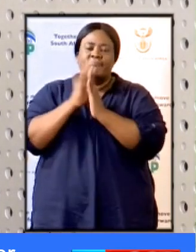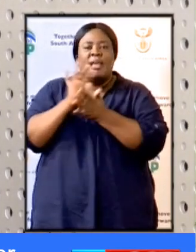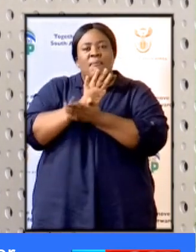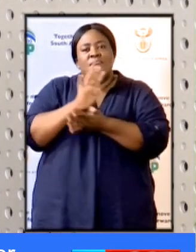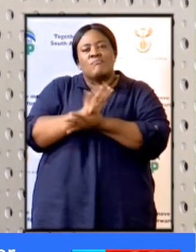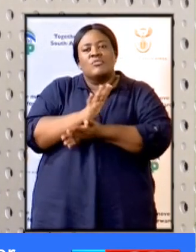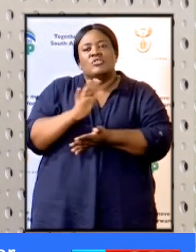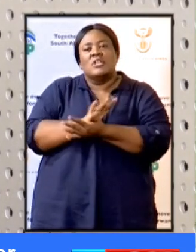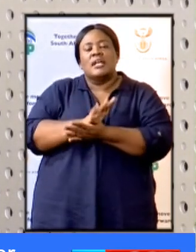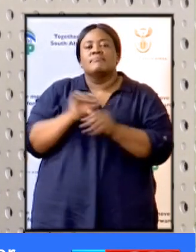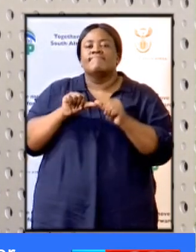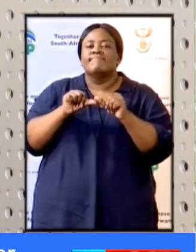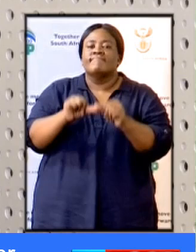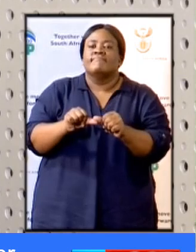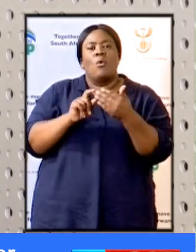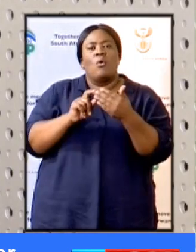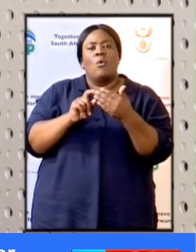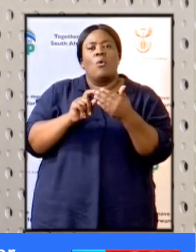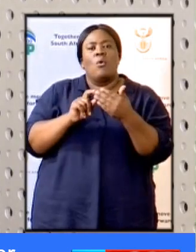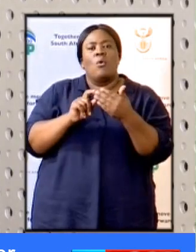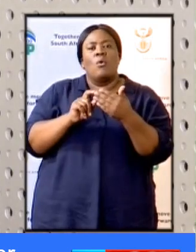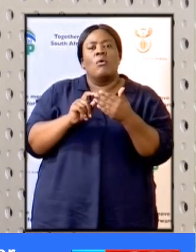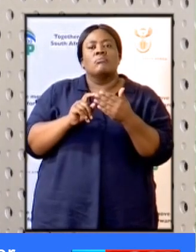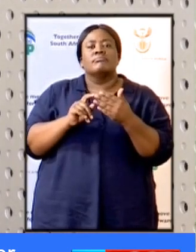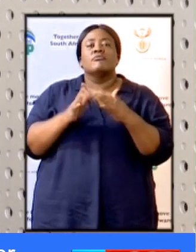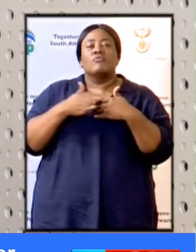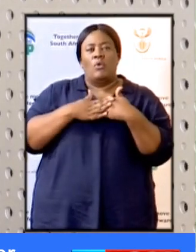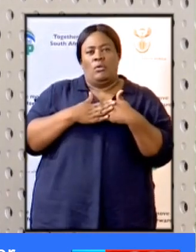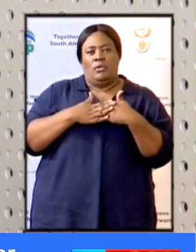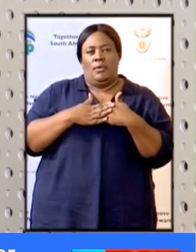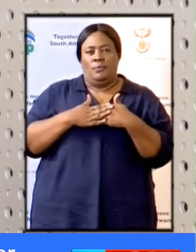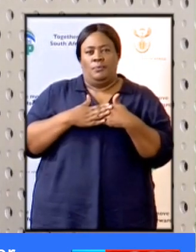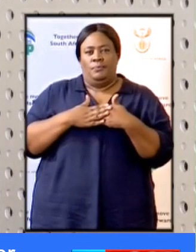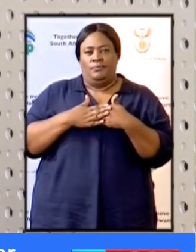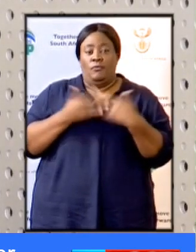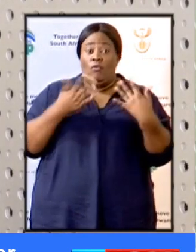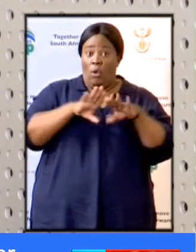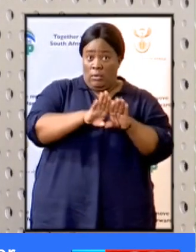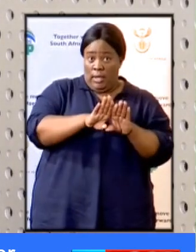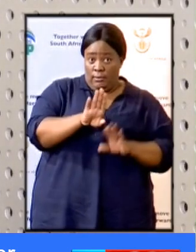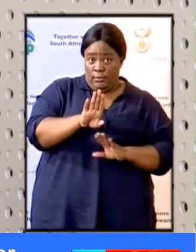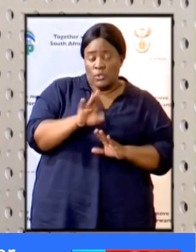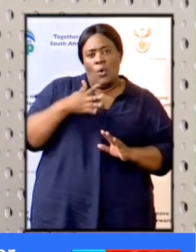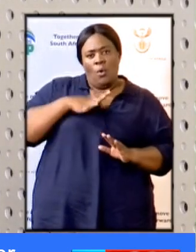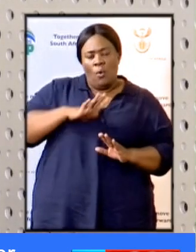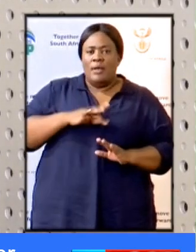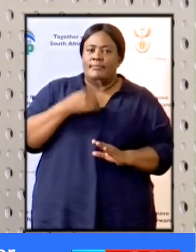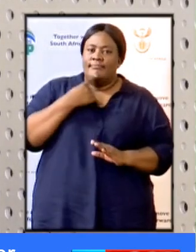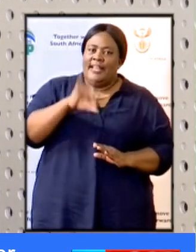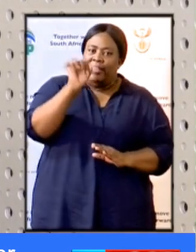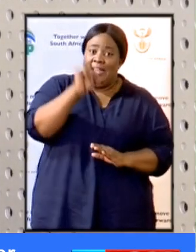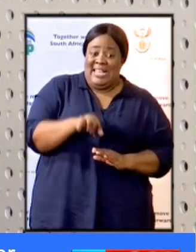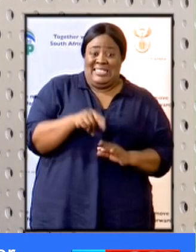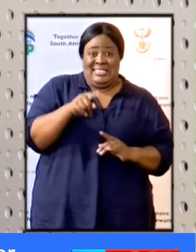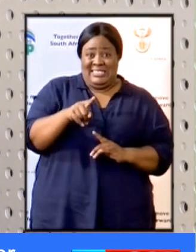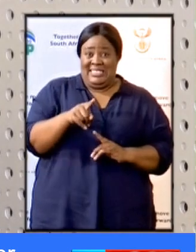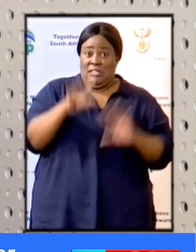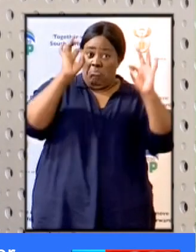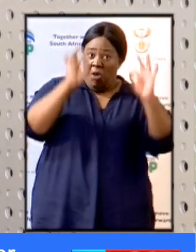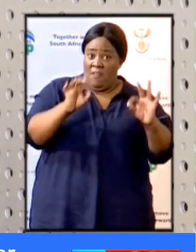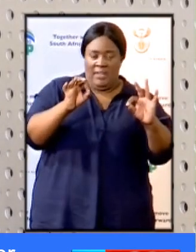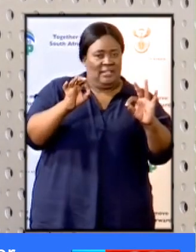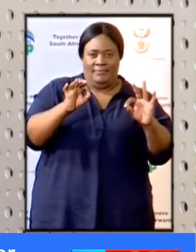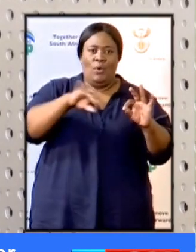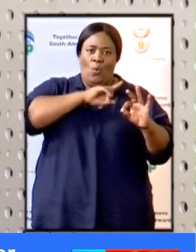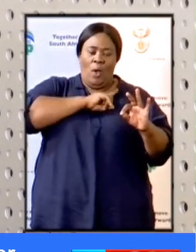the ongoing contribution by our partners and to acknowledge that all these efforts are not perfect, because we have assessed and